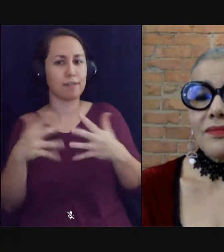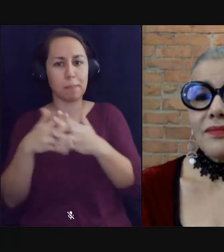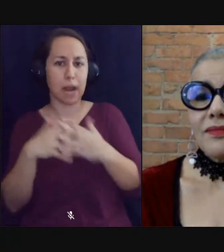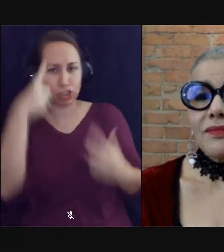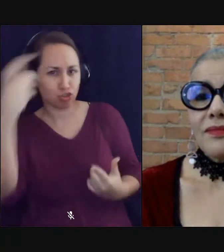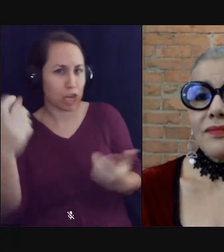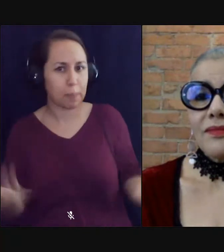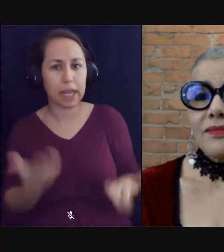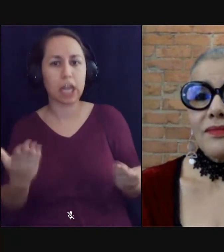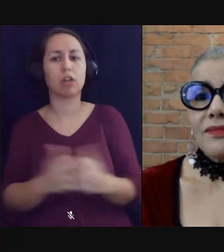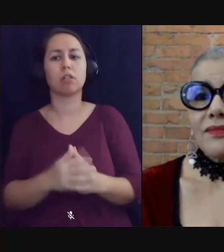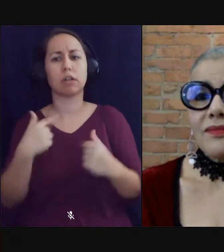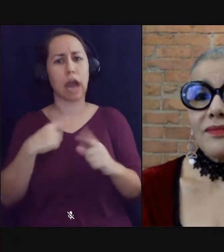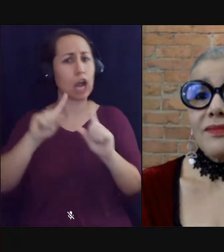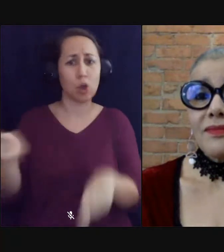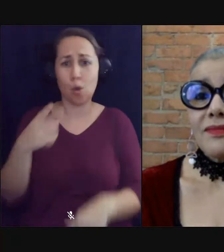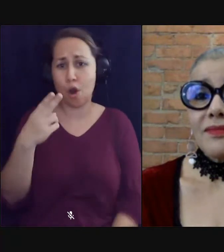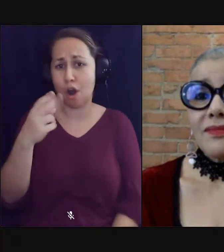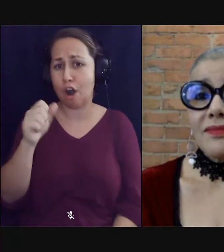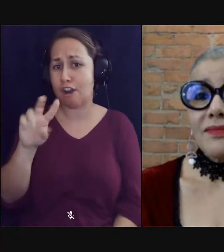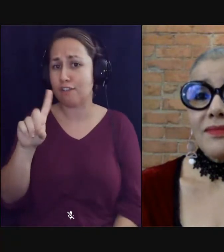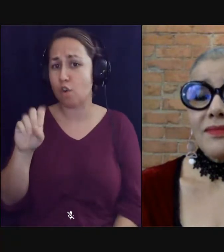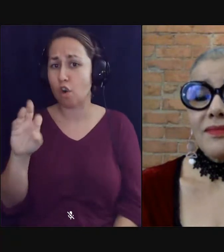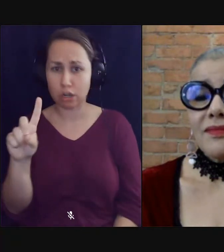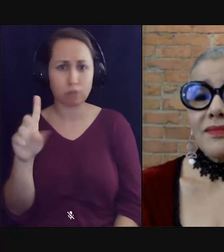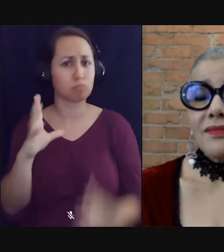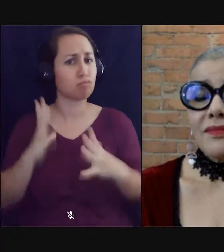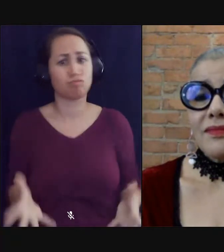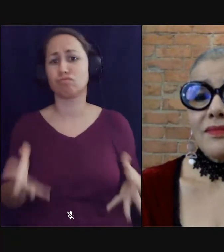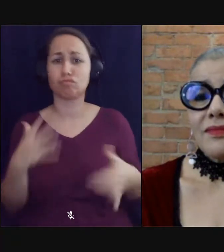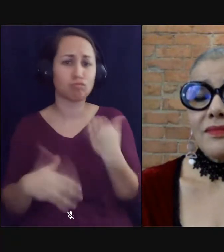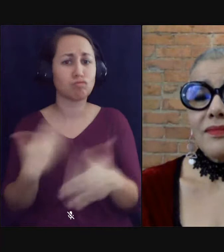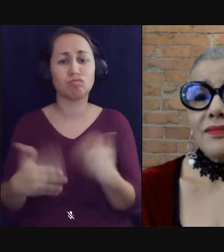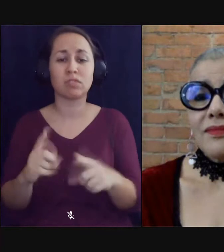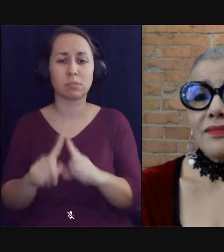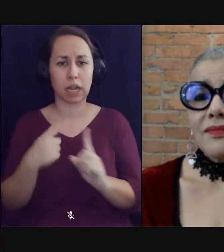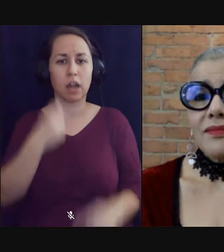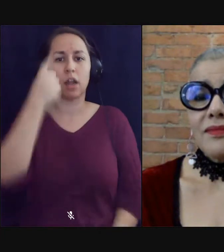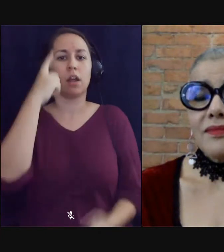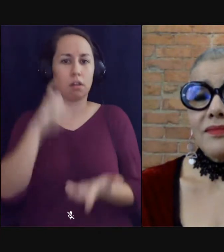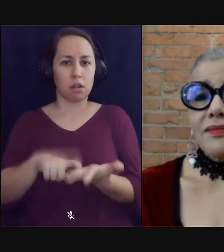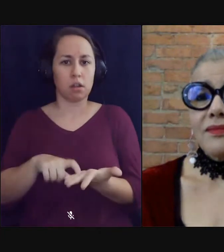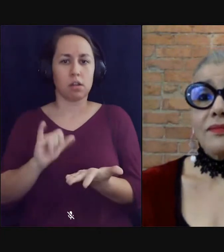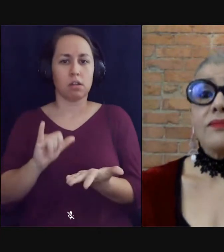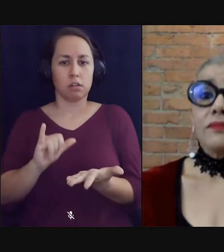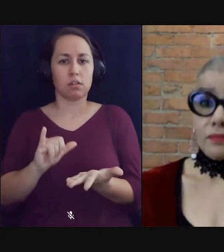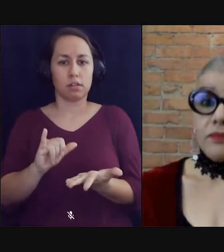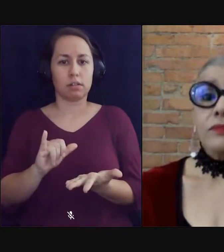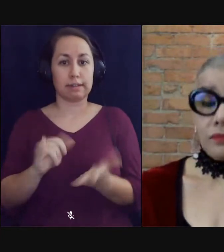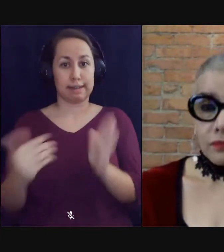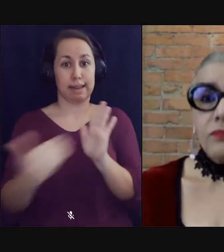I got to go to Harvard and everything's okay. And then I realized, no, anti-Semitism is here. It's